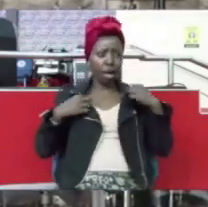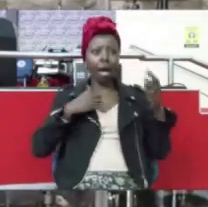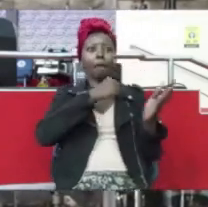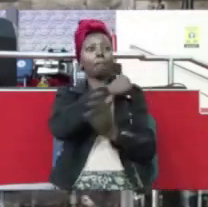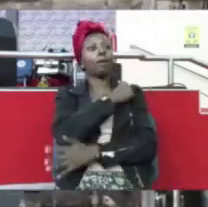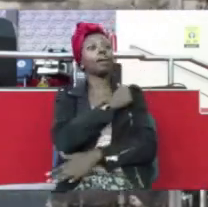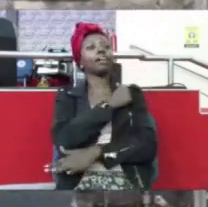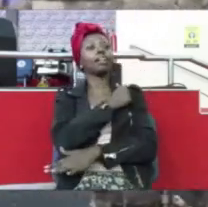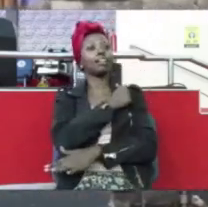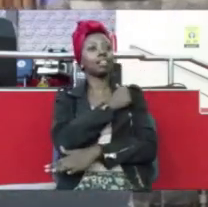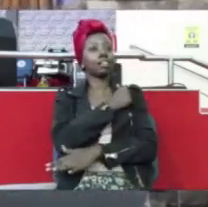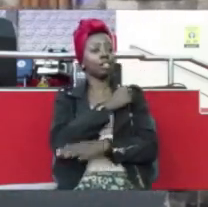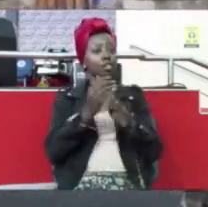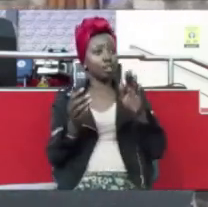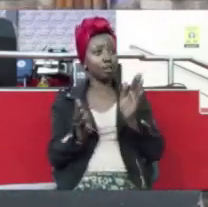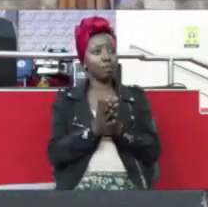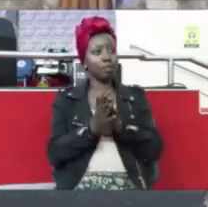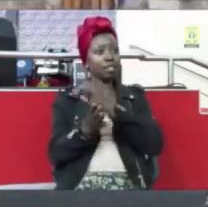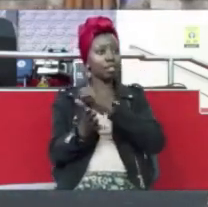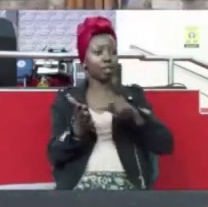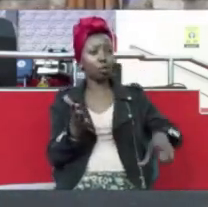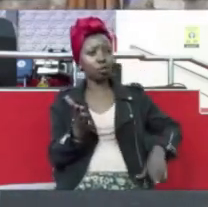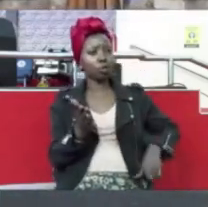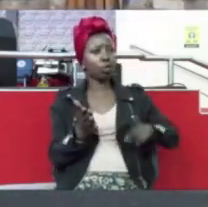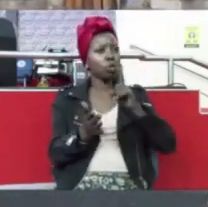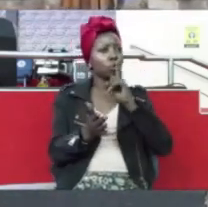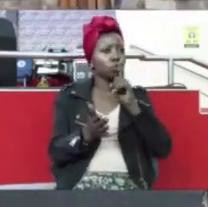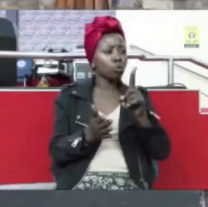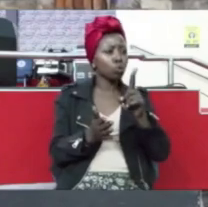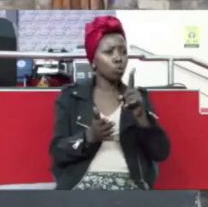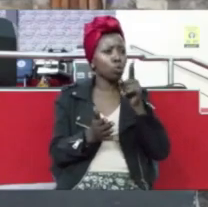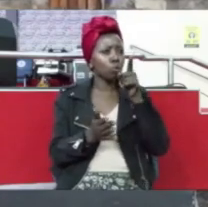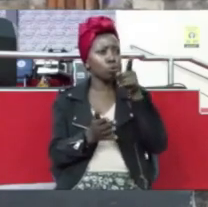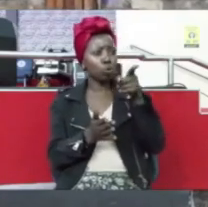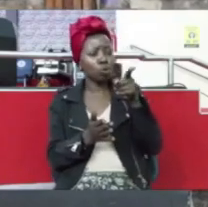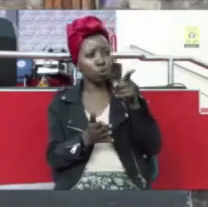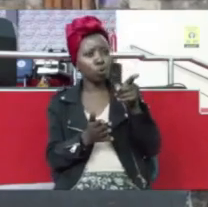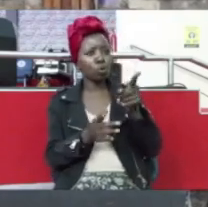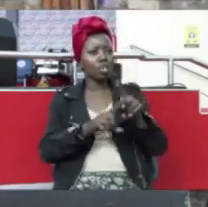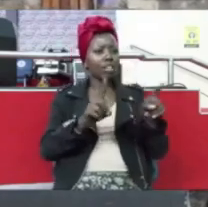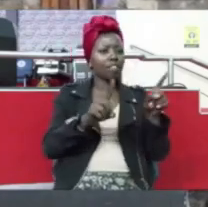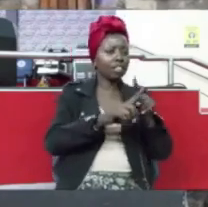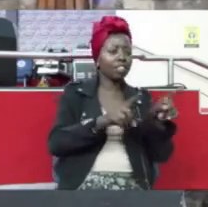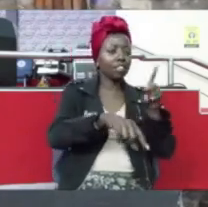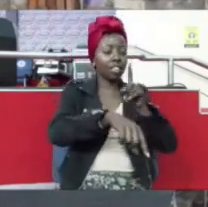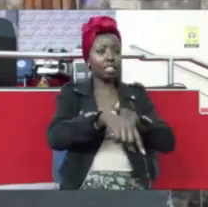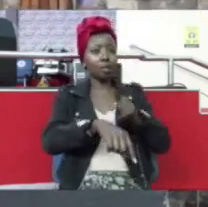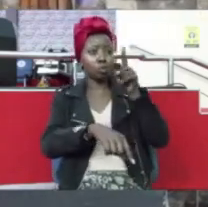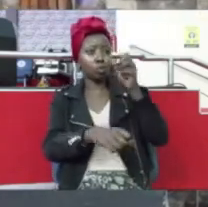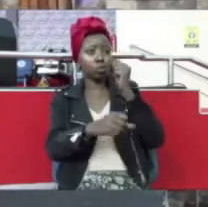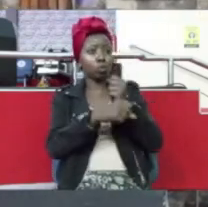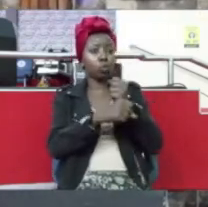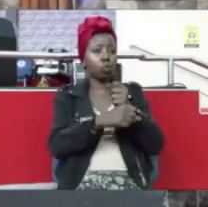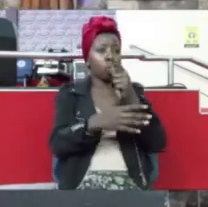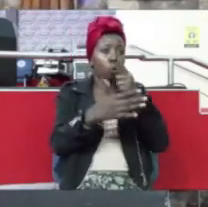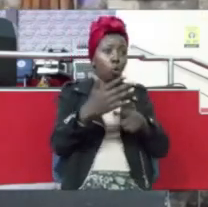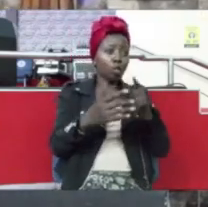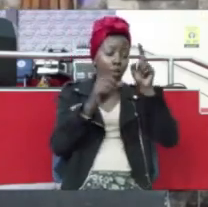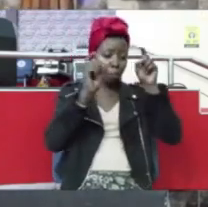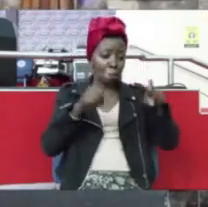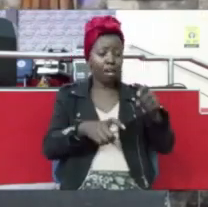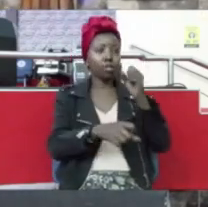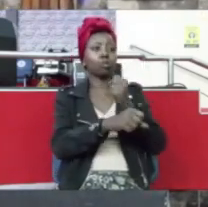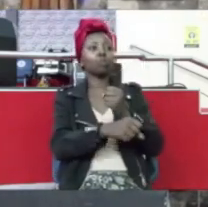vibaya. Bwana Yesu asifiwe. So you do with each season what is expected of you. Unastahili kufanya